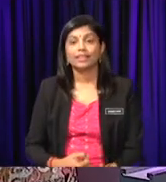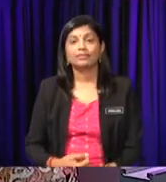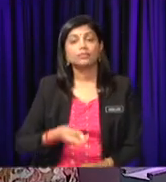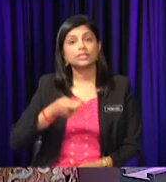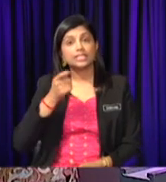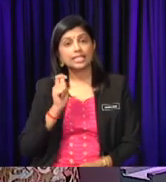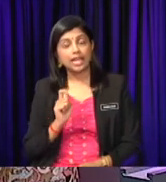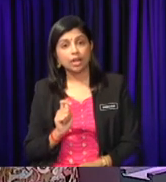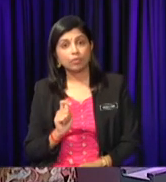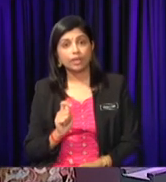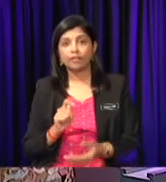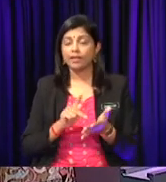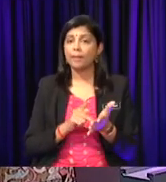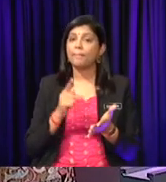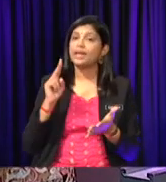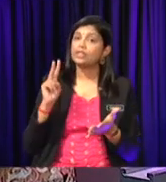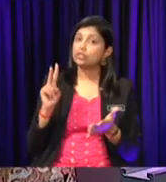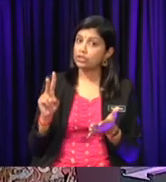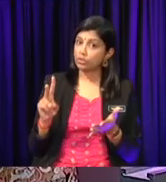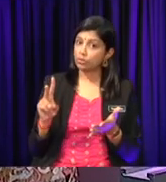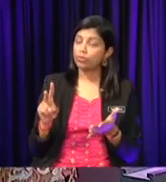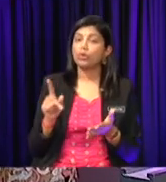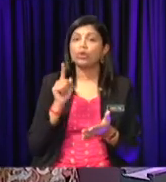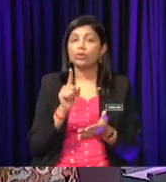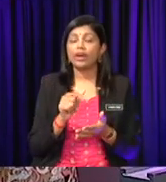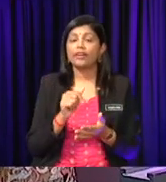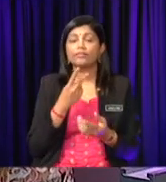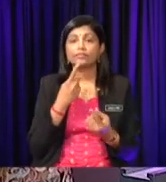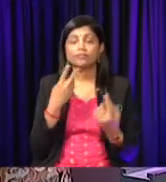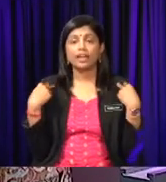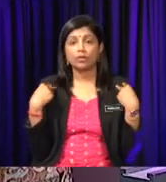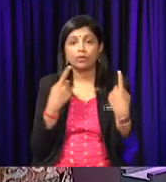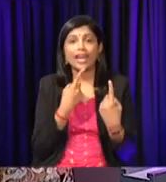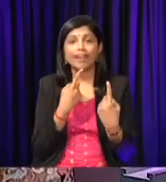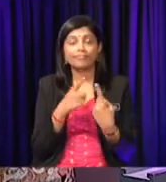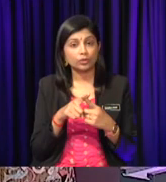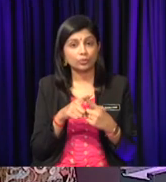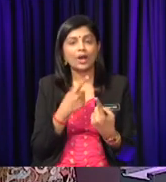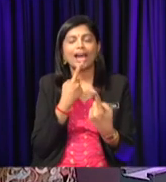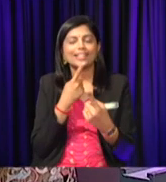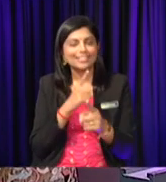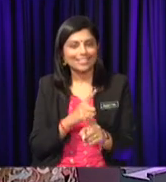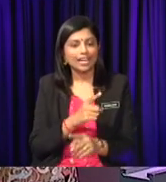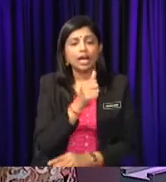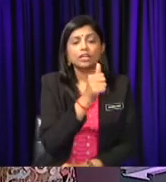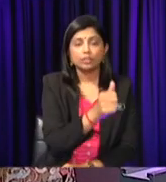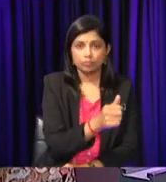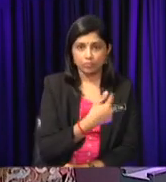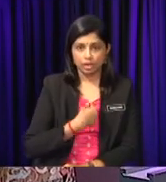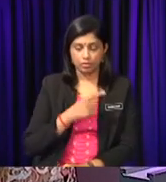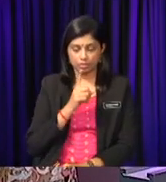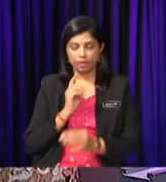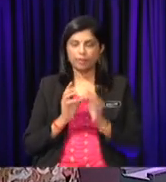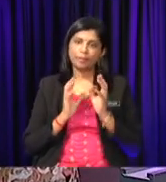they listened to each other's situation. They had two separate situations and they listened in as their